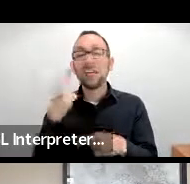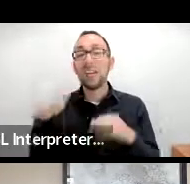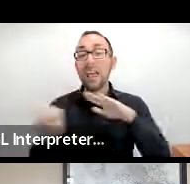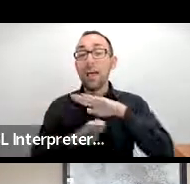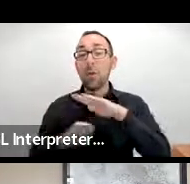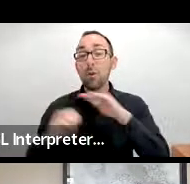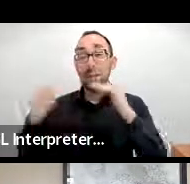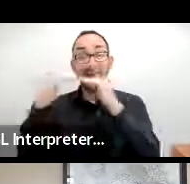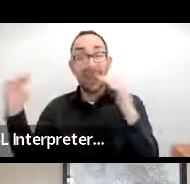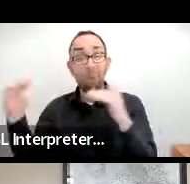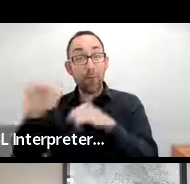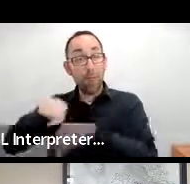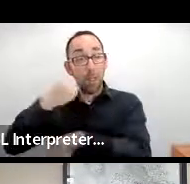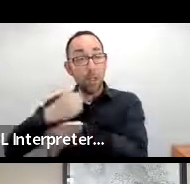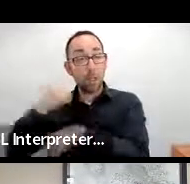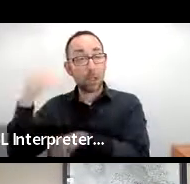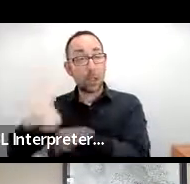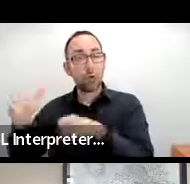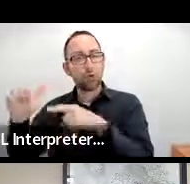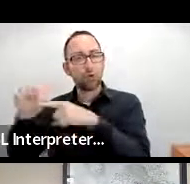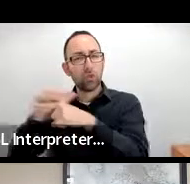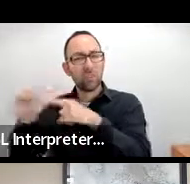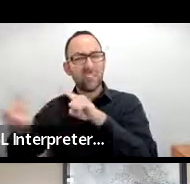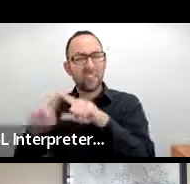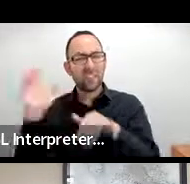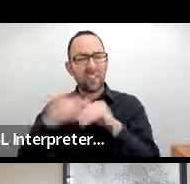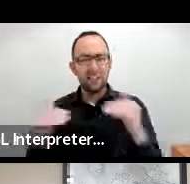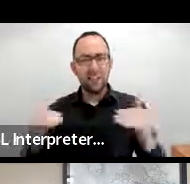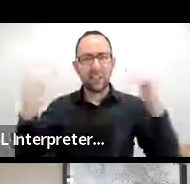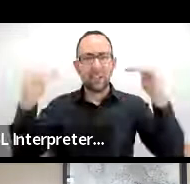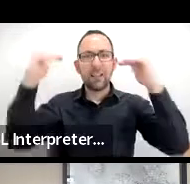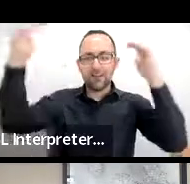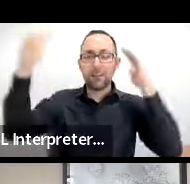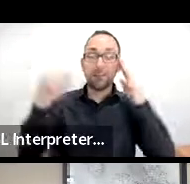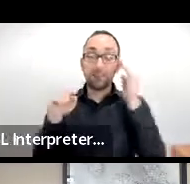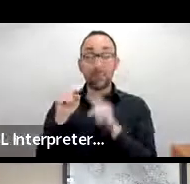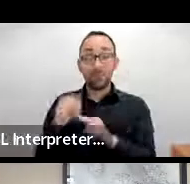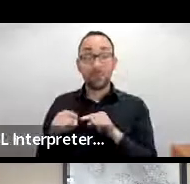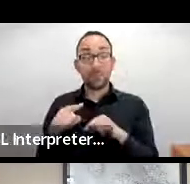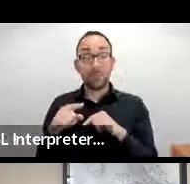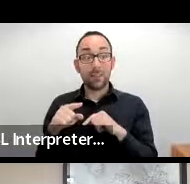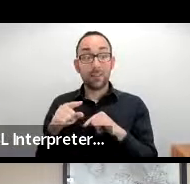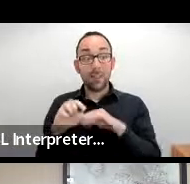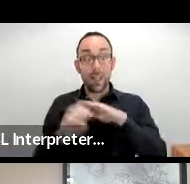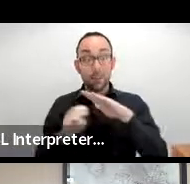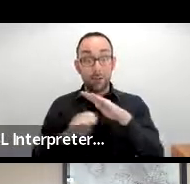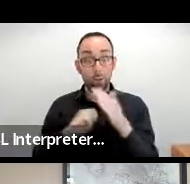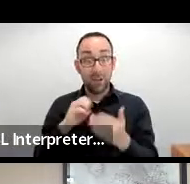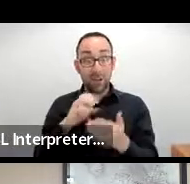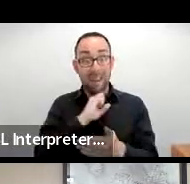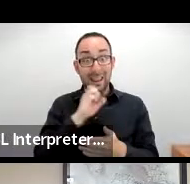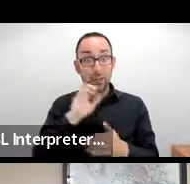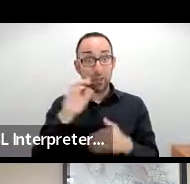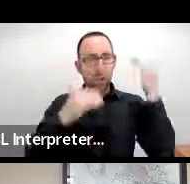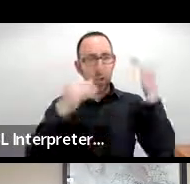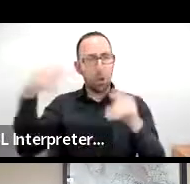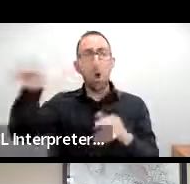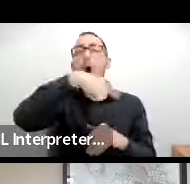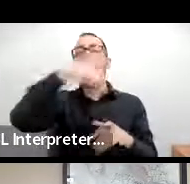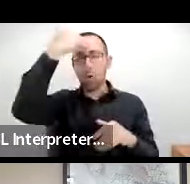drills are done a little differently than at the upper grade levels, where the adults are the ones who know what's going on. We don't take a